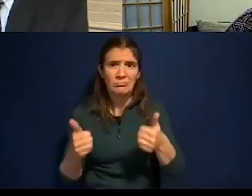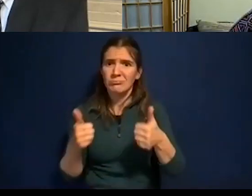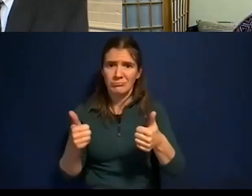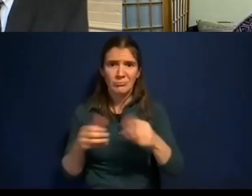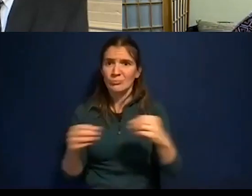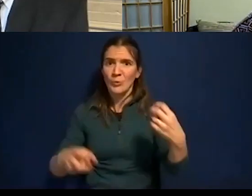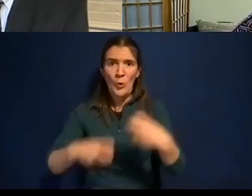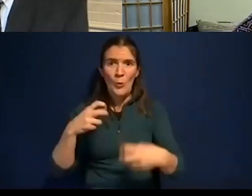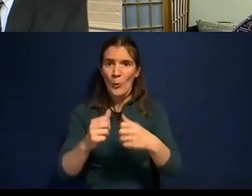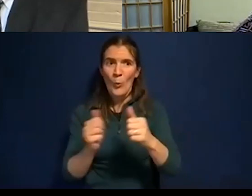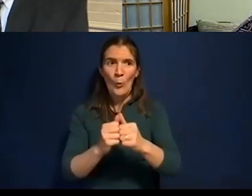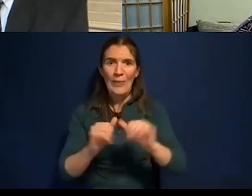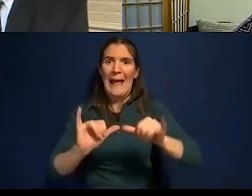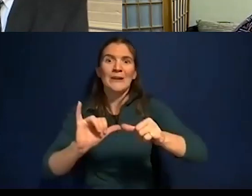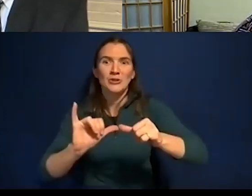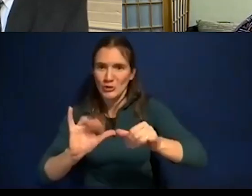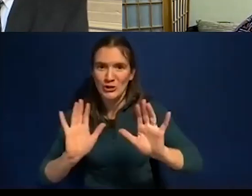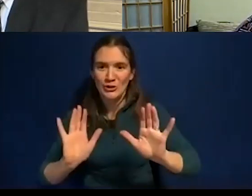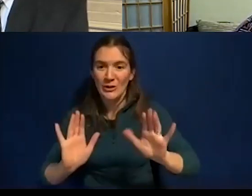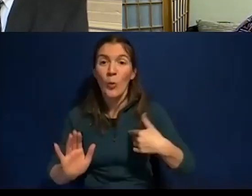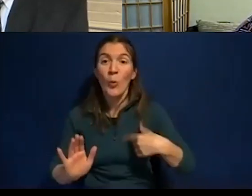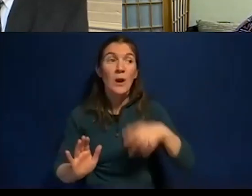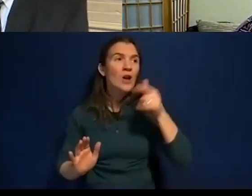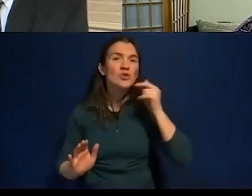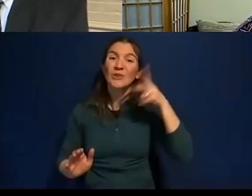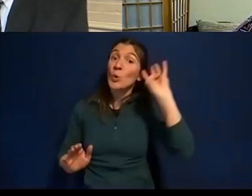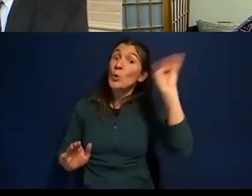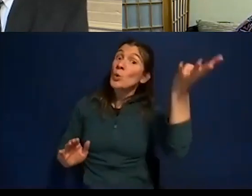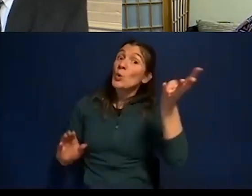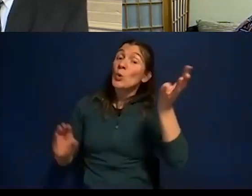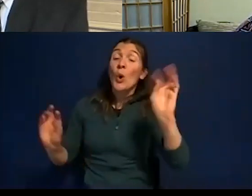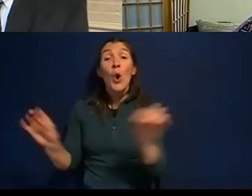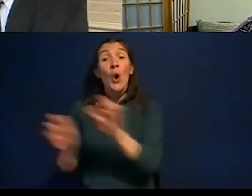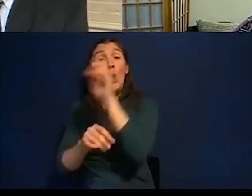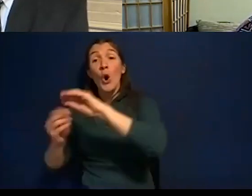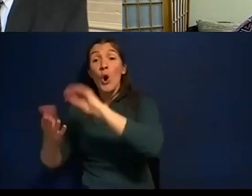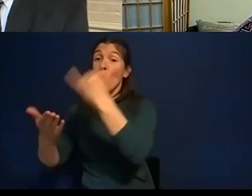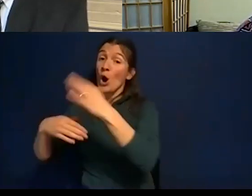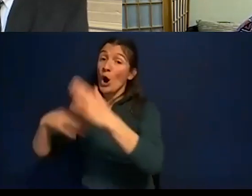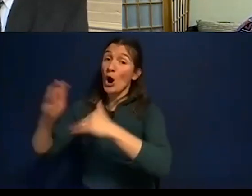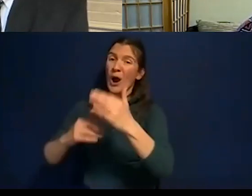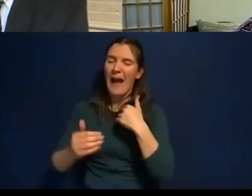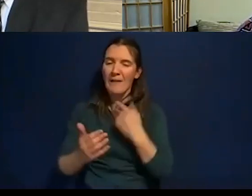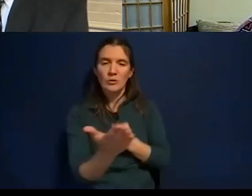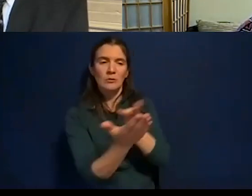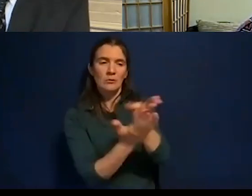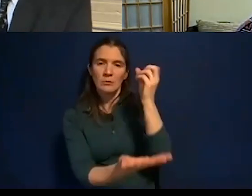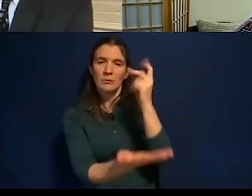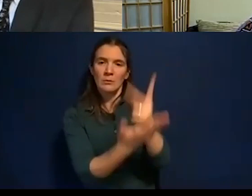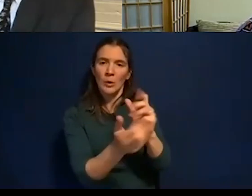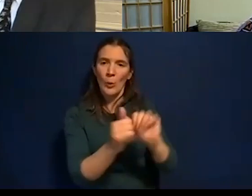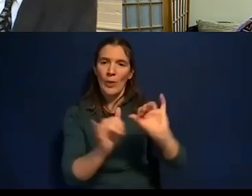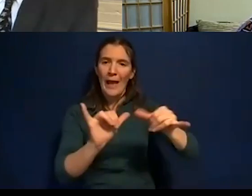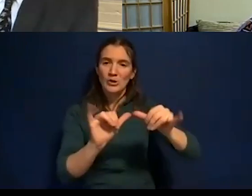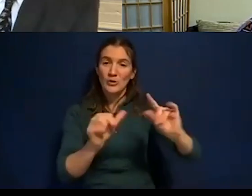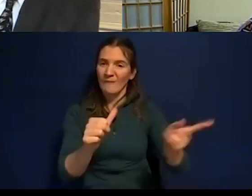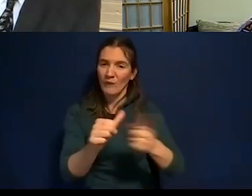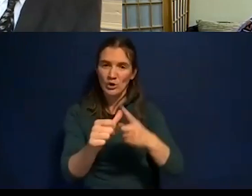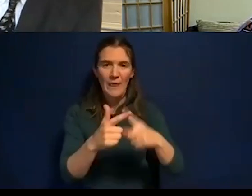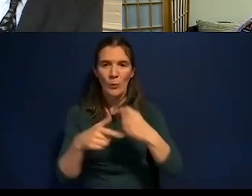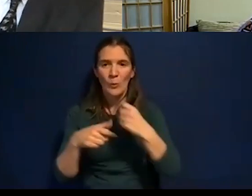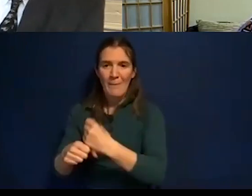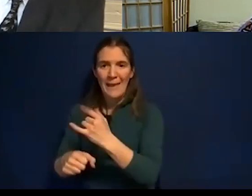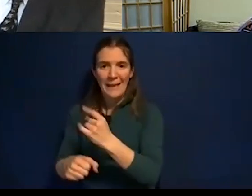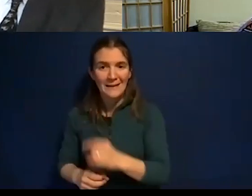that to give you some sense that we're not just putting something up, it has to go through engineering first before we ever manufacture